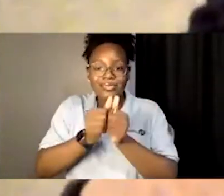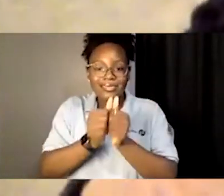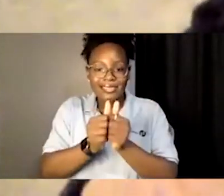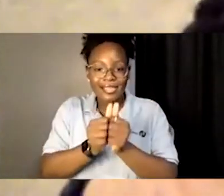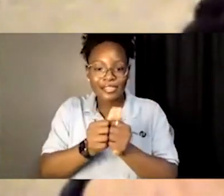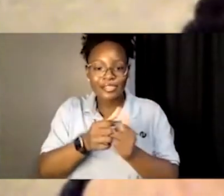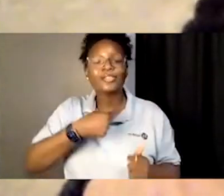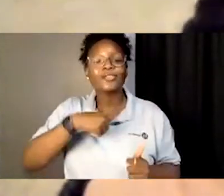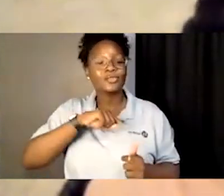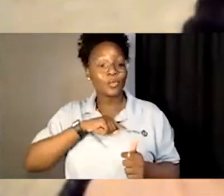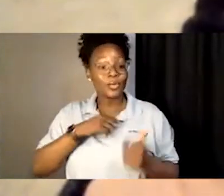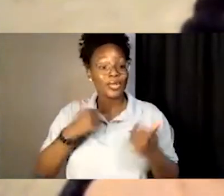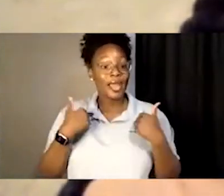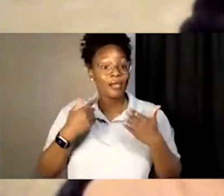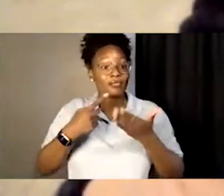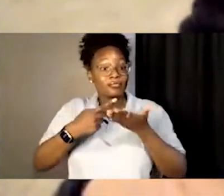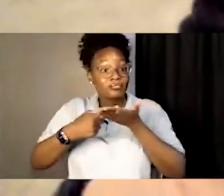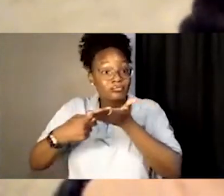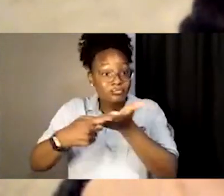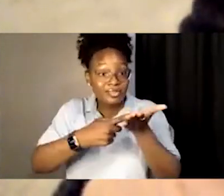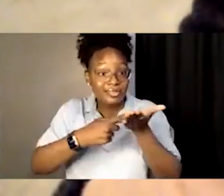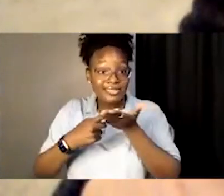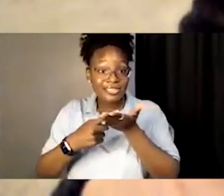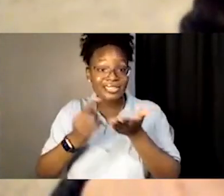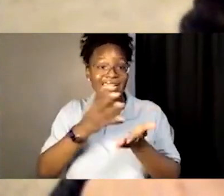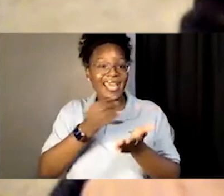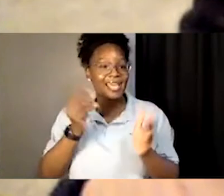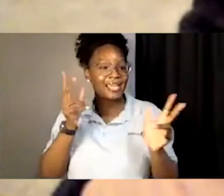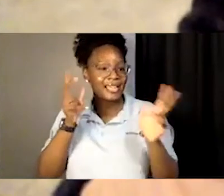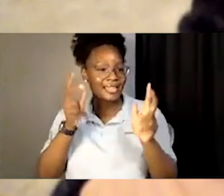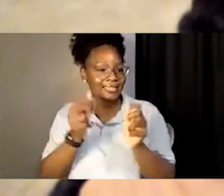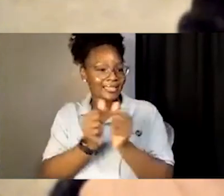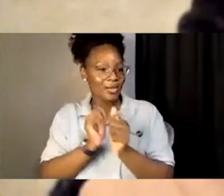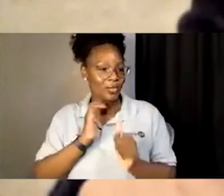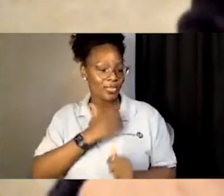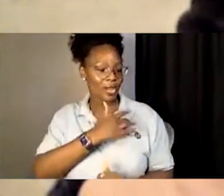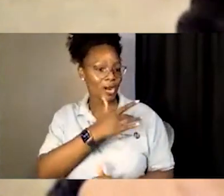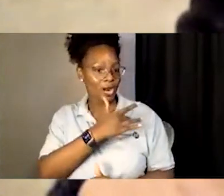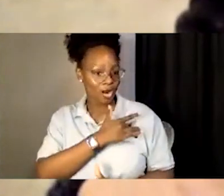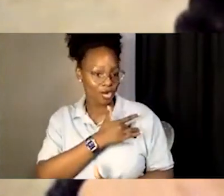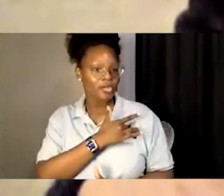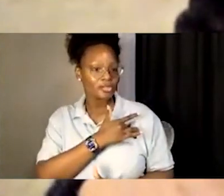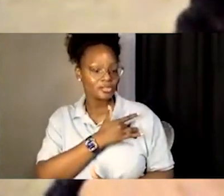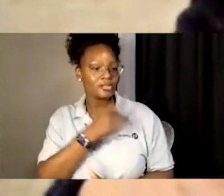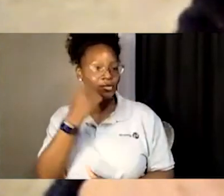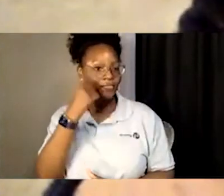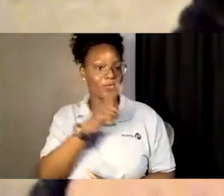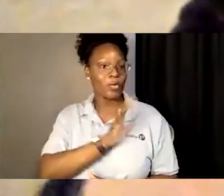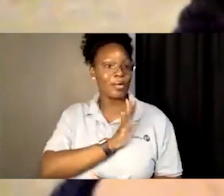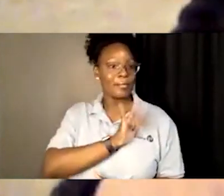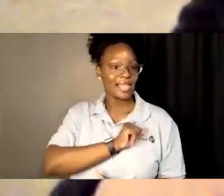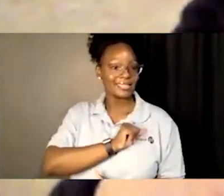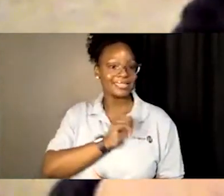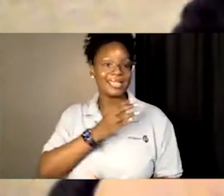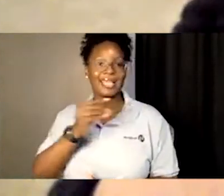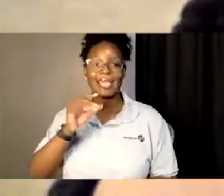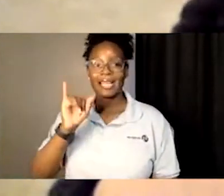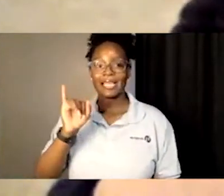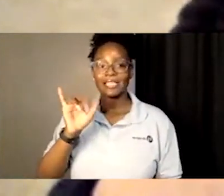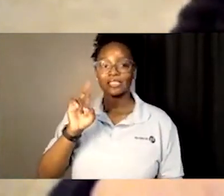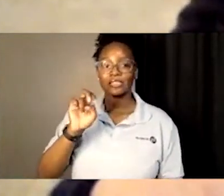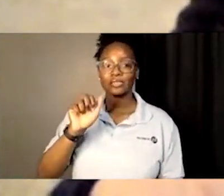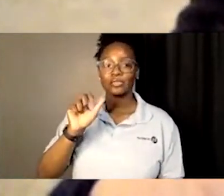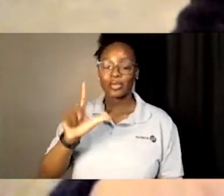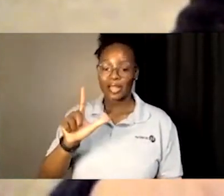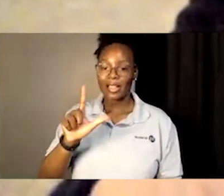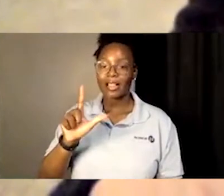dialogue and listening with our hearts to our respective attachments to Palestine and Israel, but we were inspired to take a position